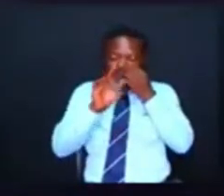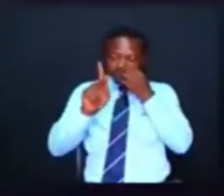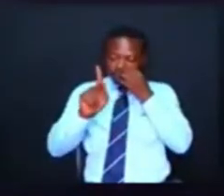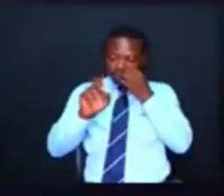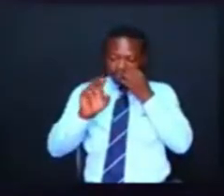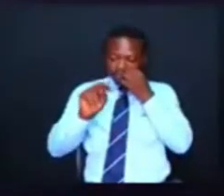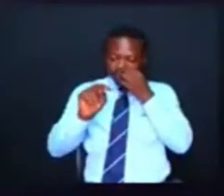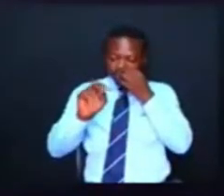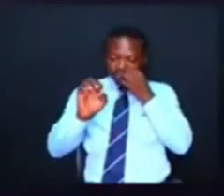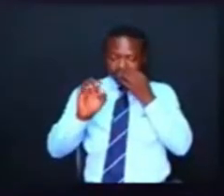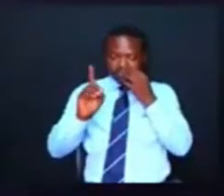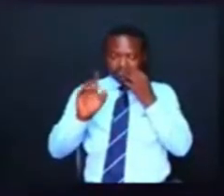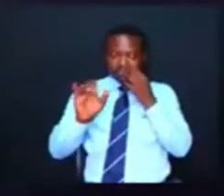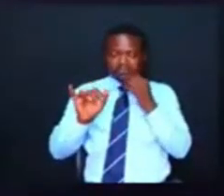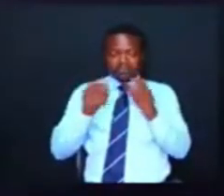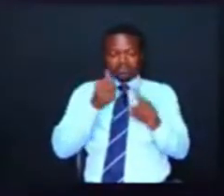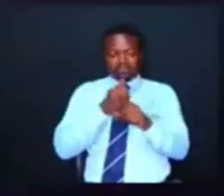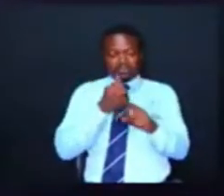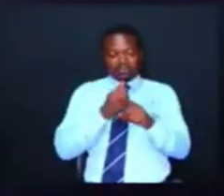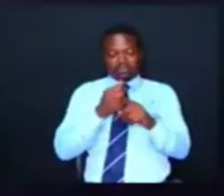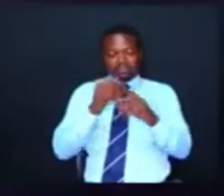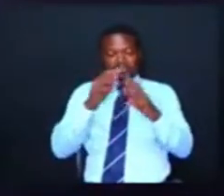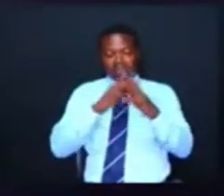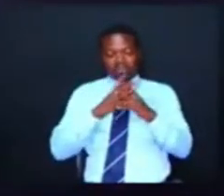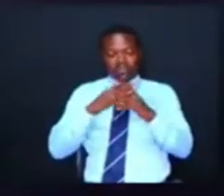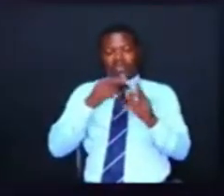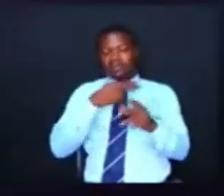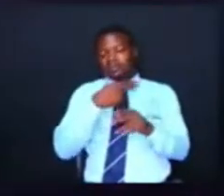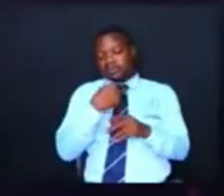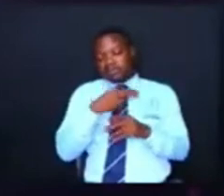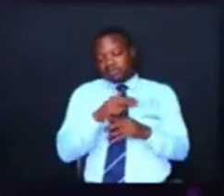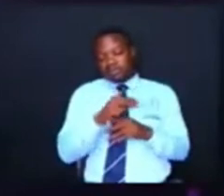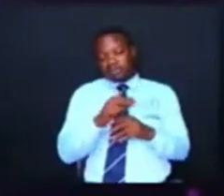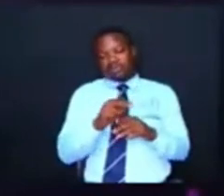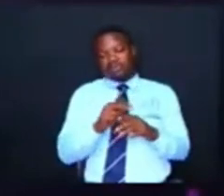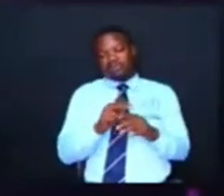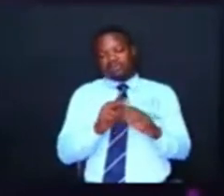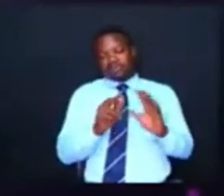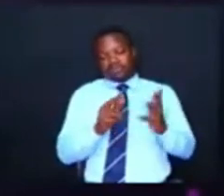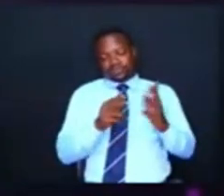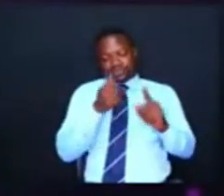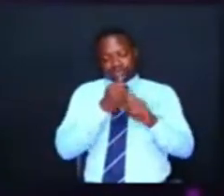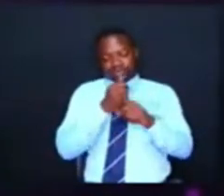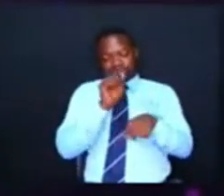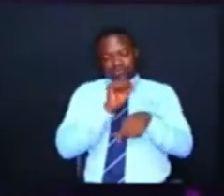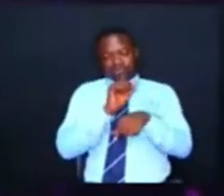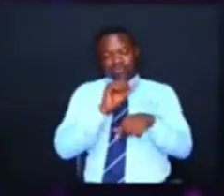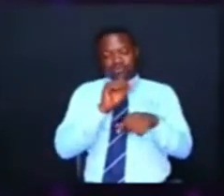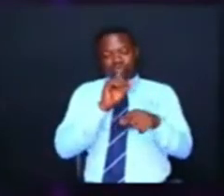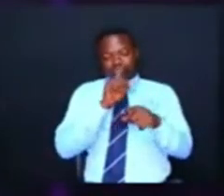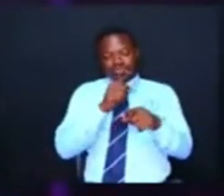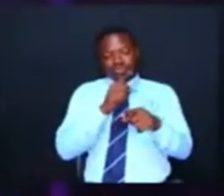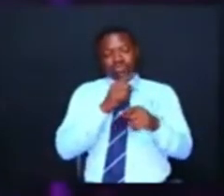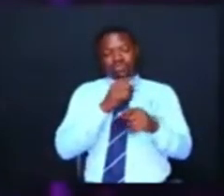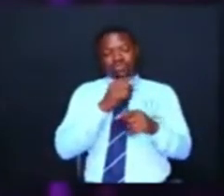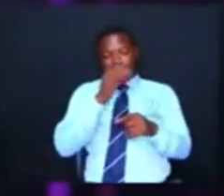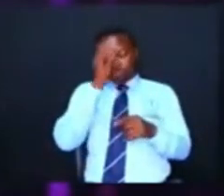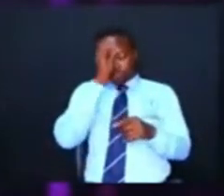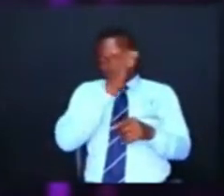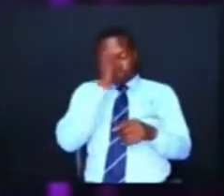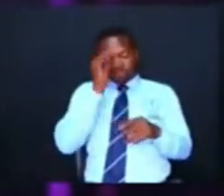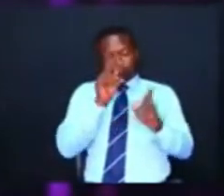manpeni otoso ebiasenum. He was a staunch Catholic. Na oya Catholic asafuba mapa. In fact, there's a school of thought